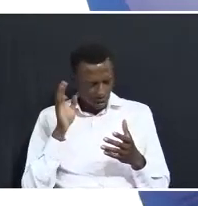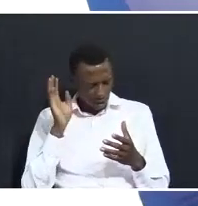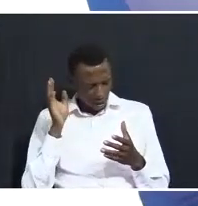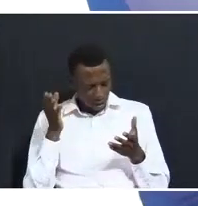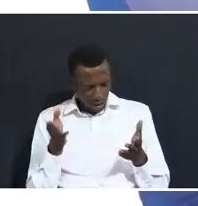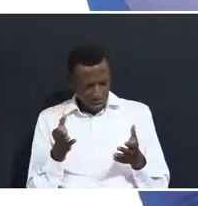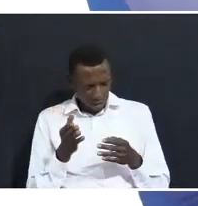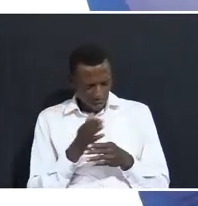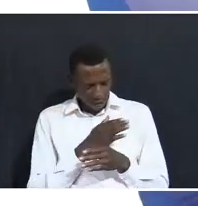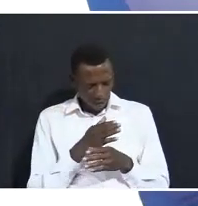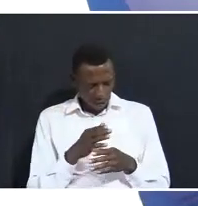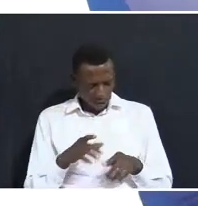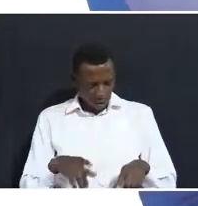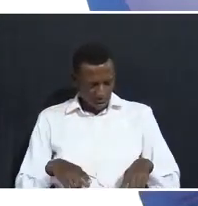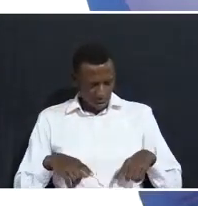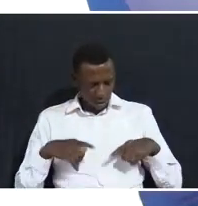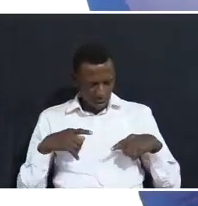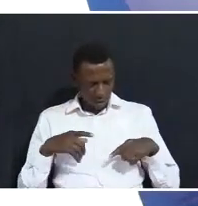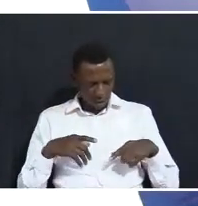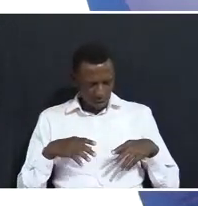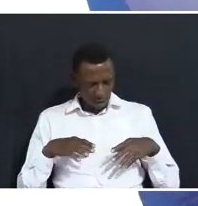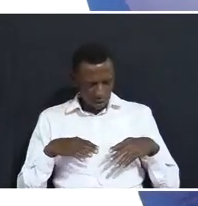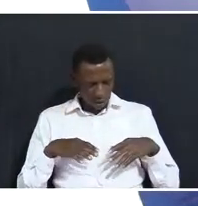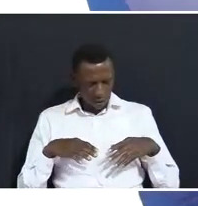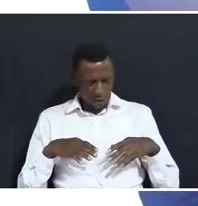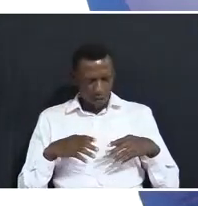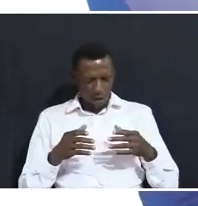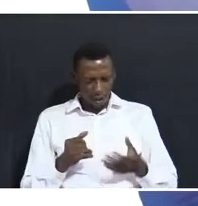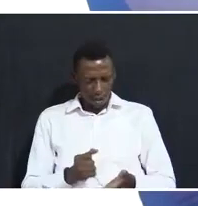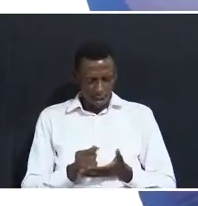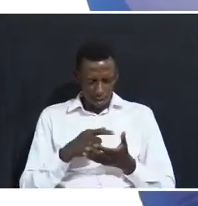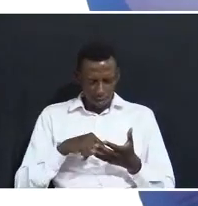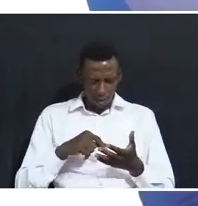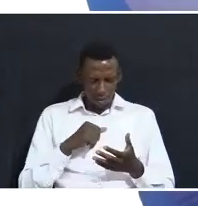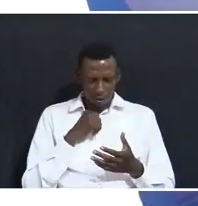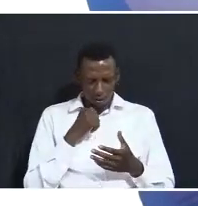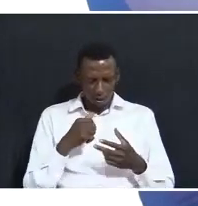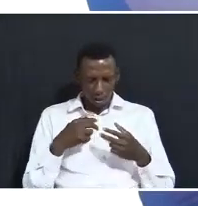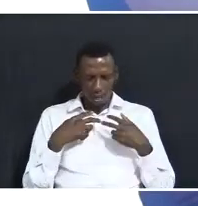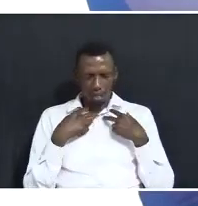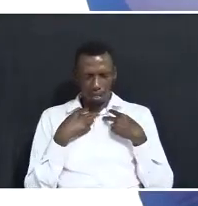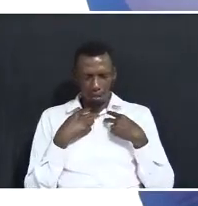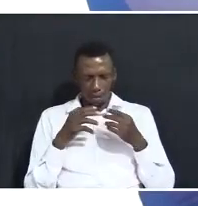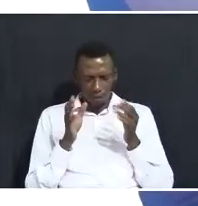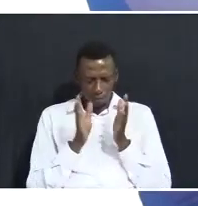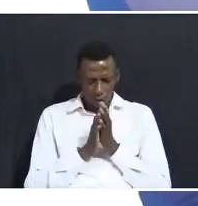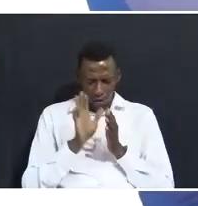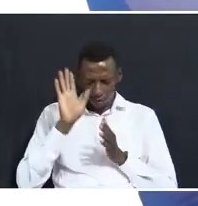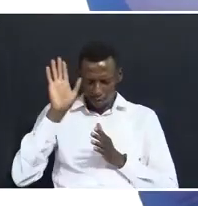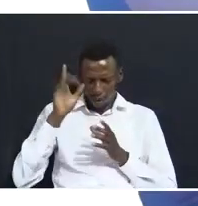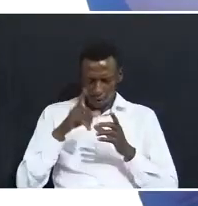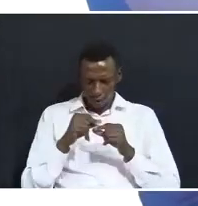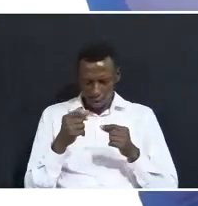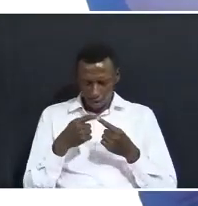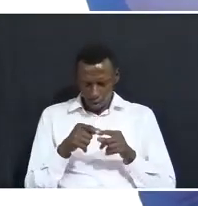and lived in. Help us, Lord, not to struggle with your word, but to live it as it is.